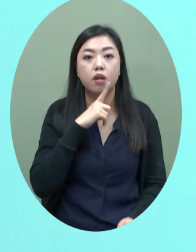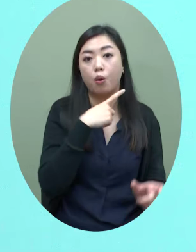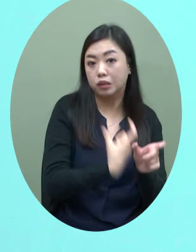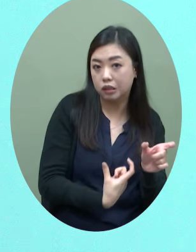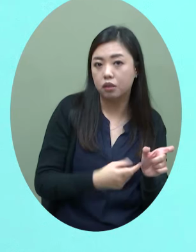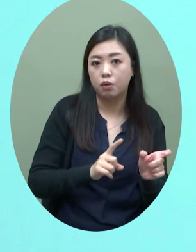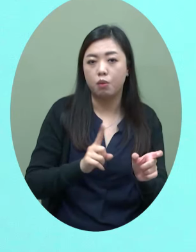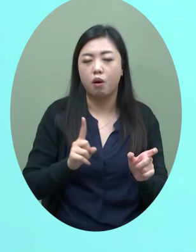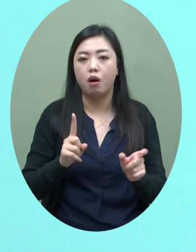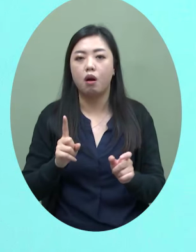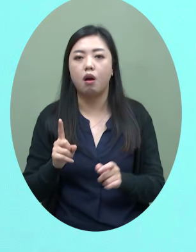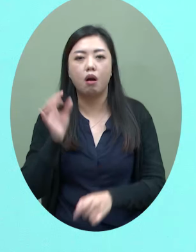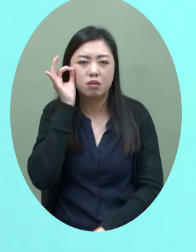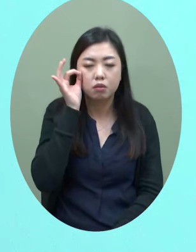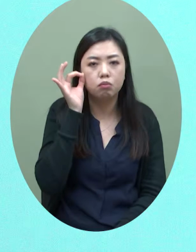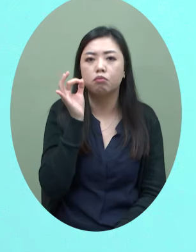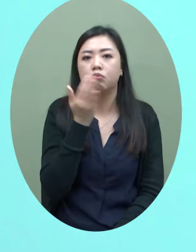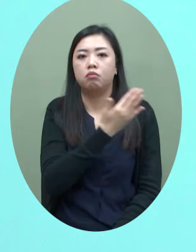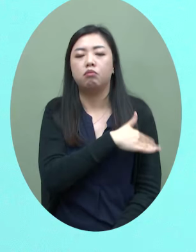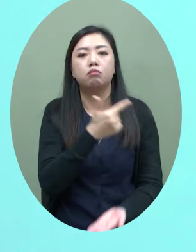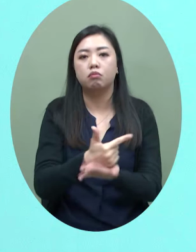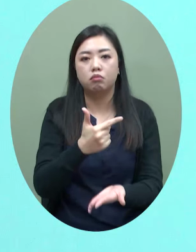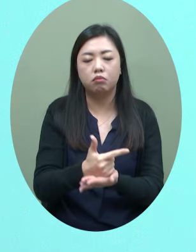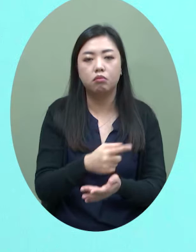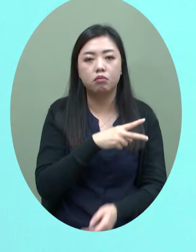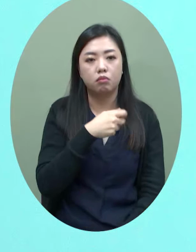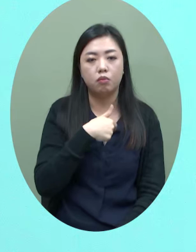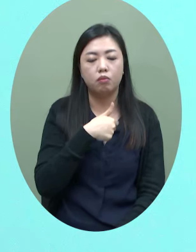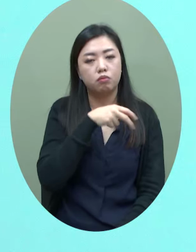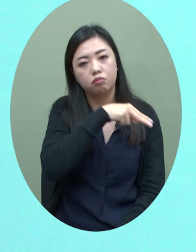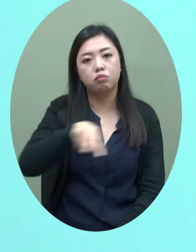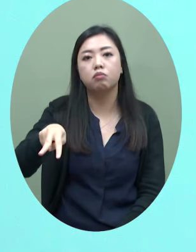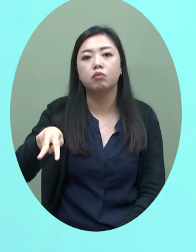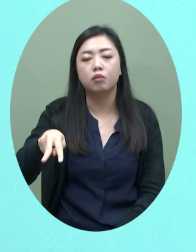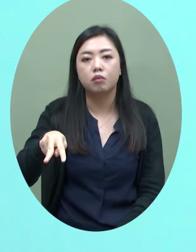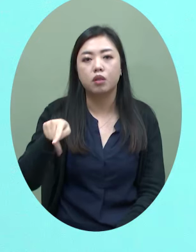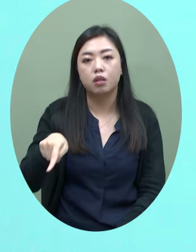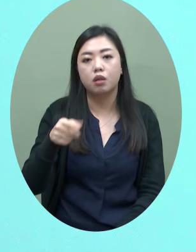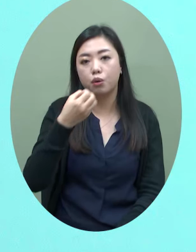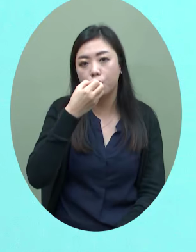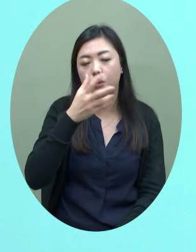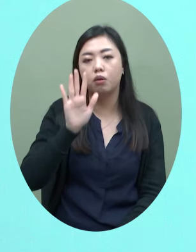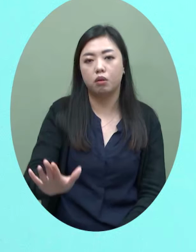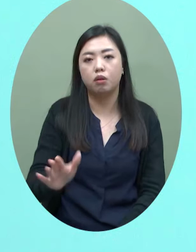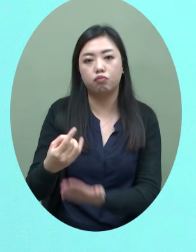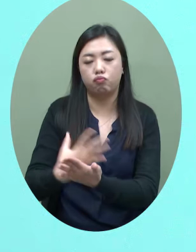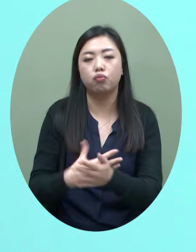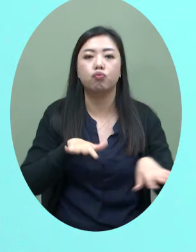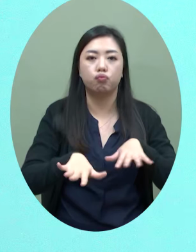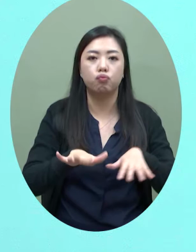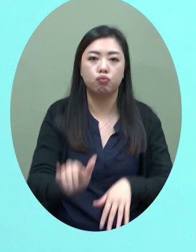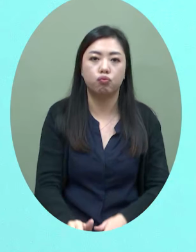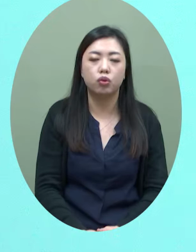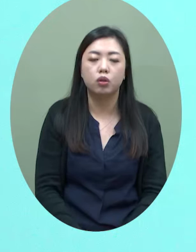principle in Hong Kong, and we will abide by that principle. So as far as the two